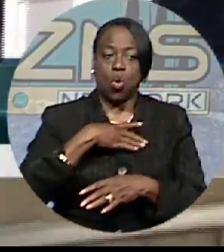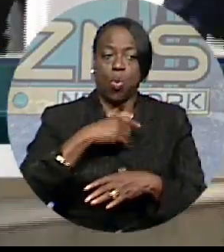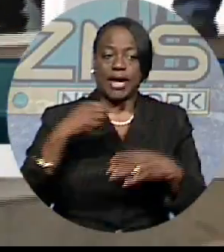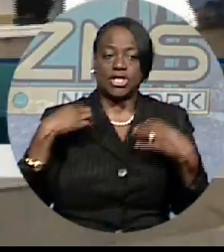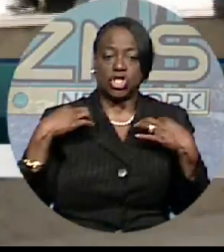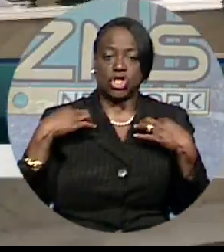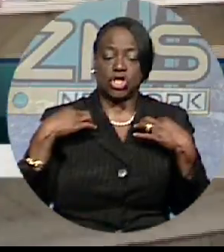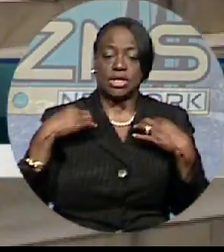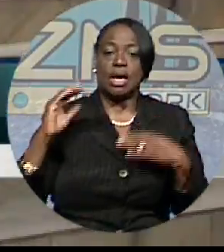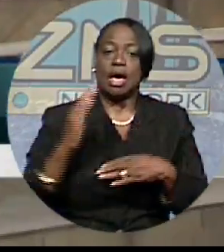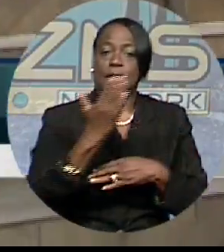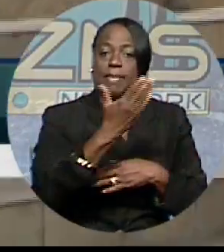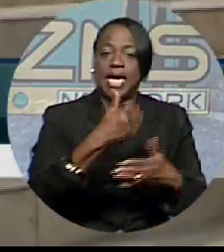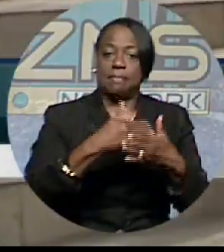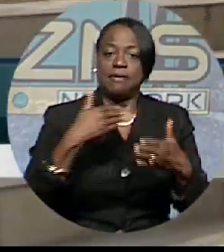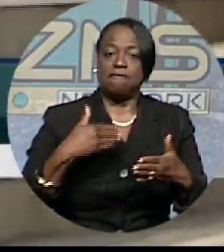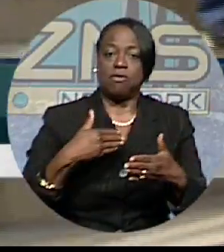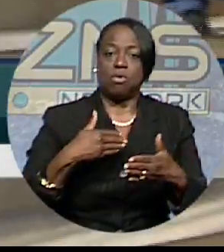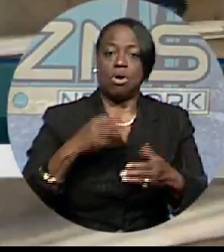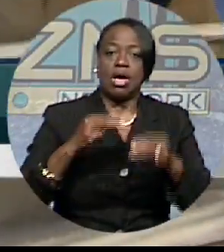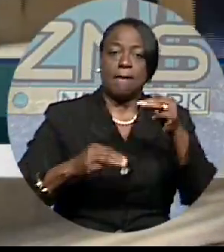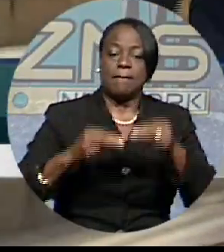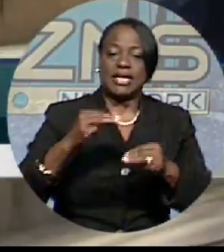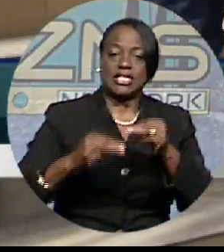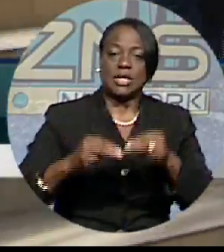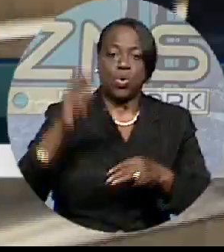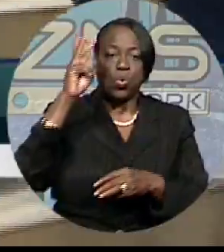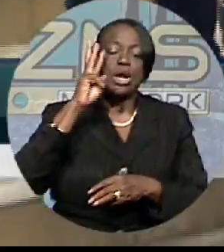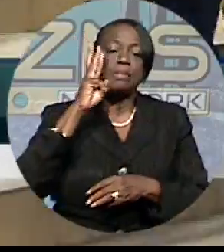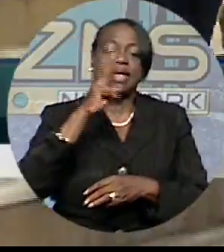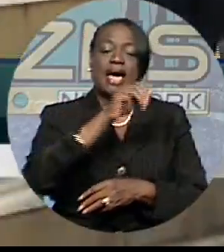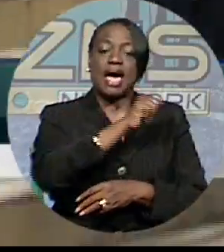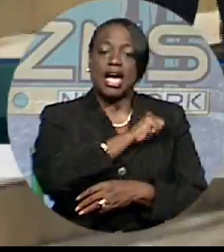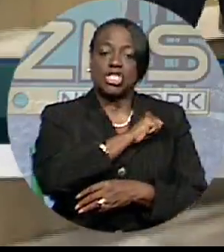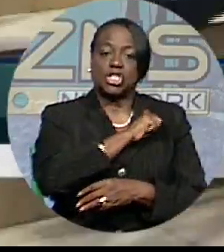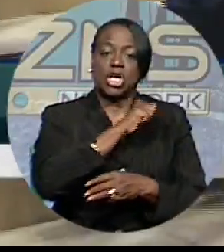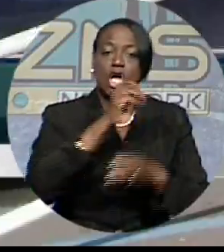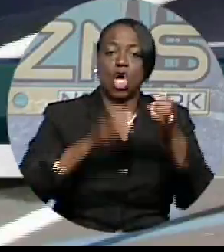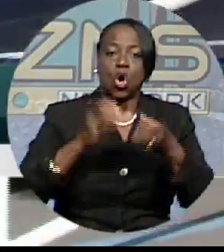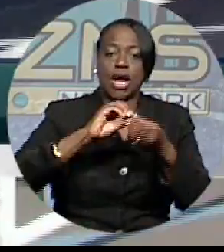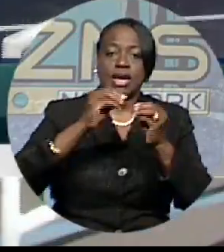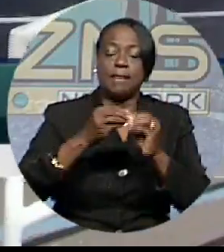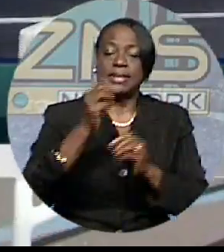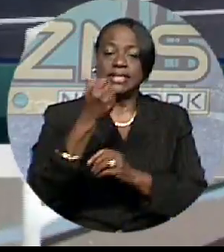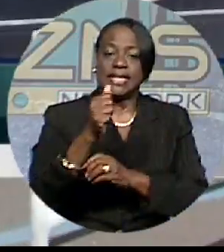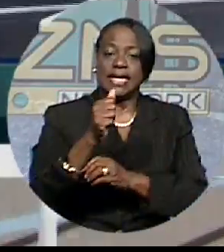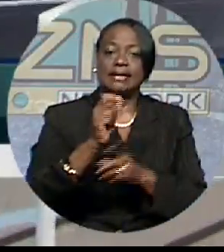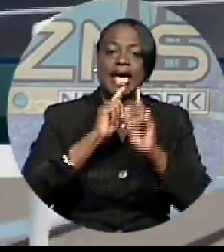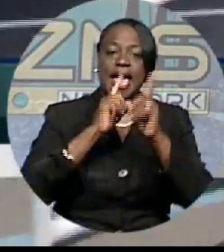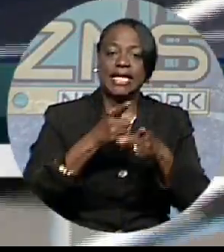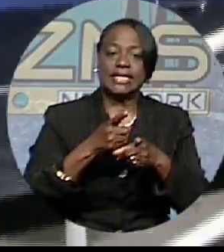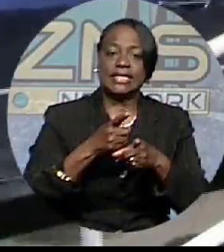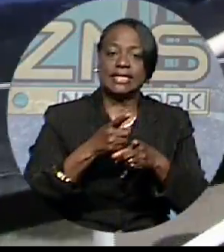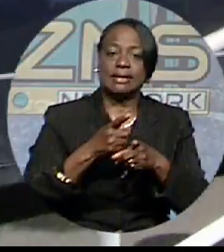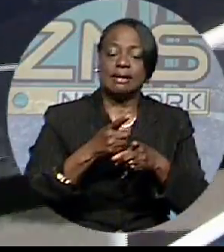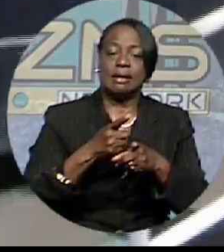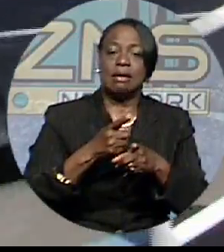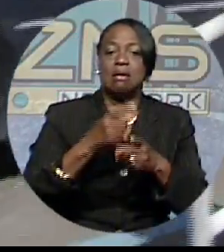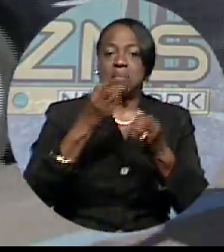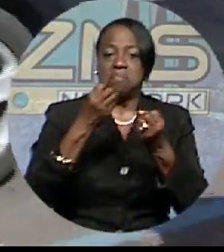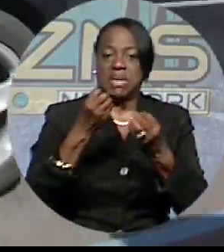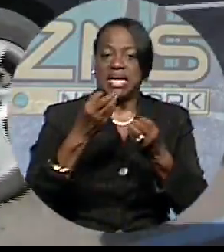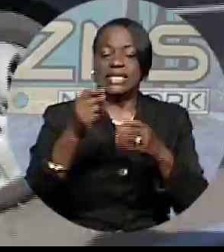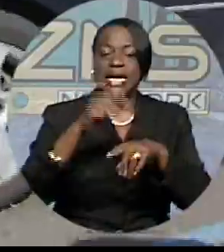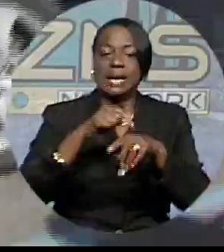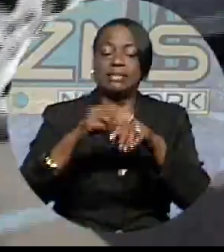jeans appeared before Magistrate Wilhelmina Archer in court number 10 Monday afternoon to answer to several counts of fraud. It's alleged